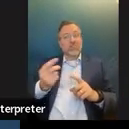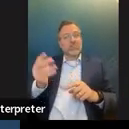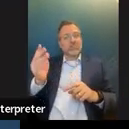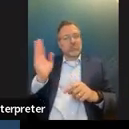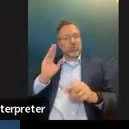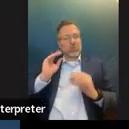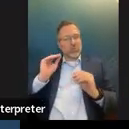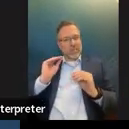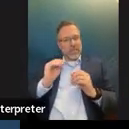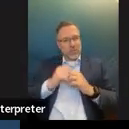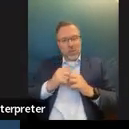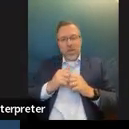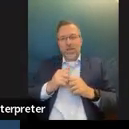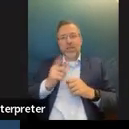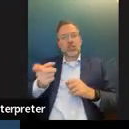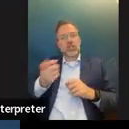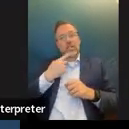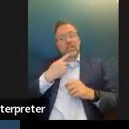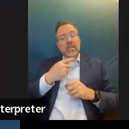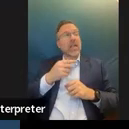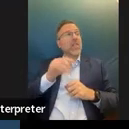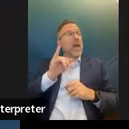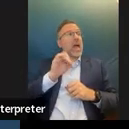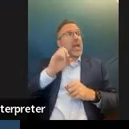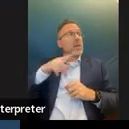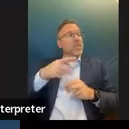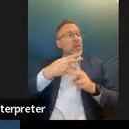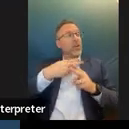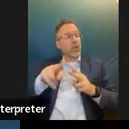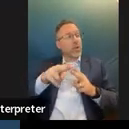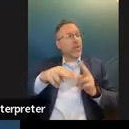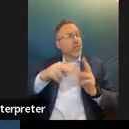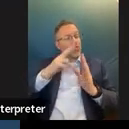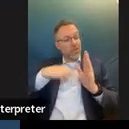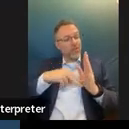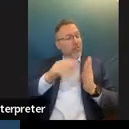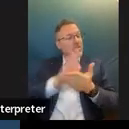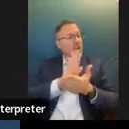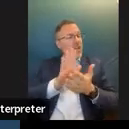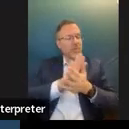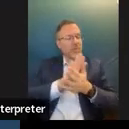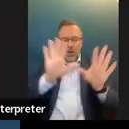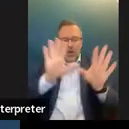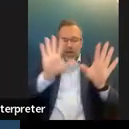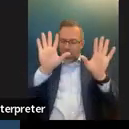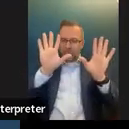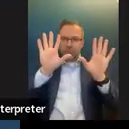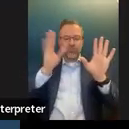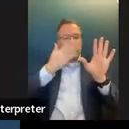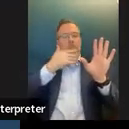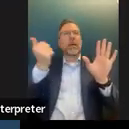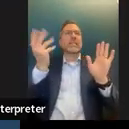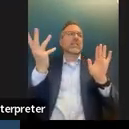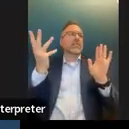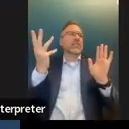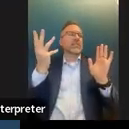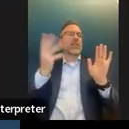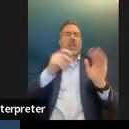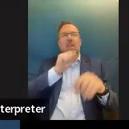dinner with her the other day, and she said, oh my gosh, the IEP quick reference document is the best document. And I